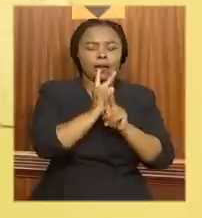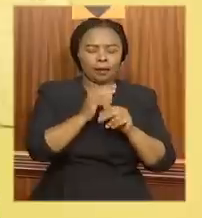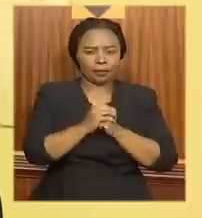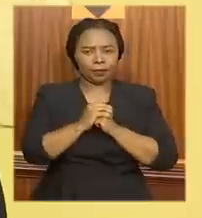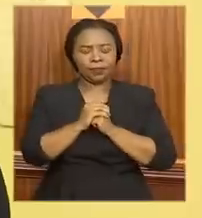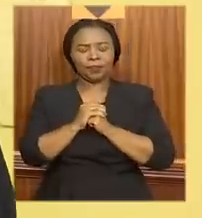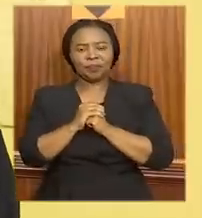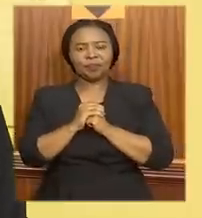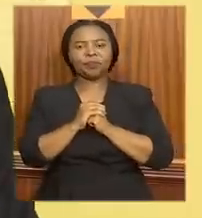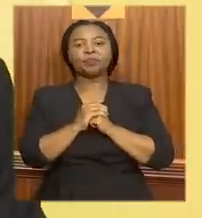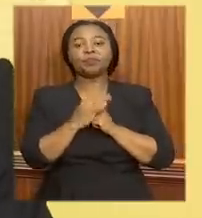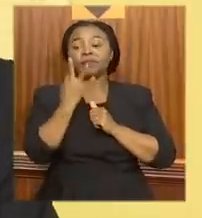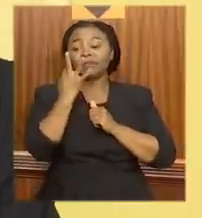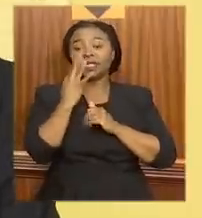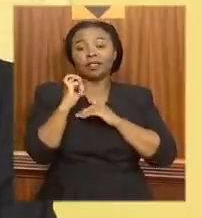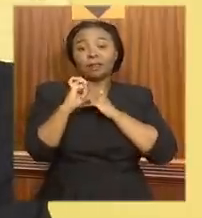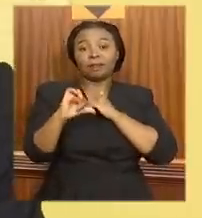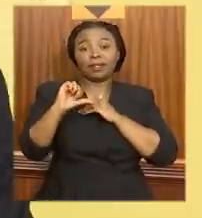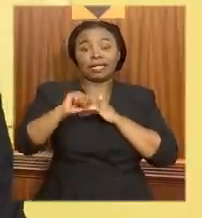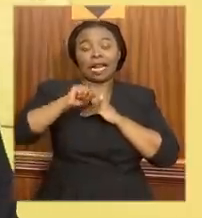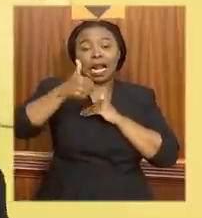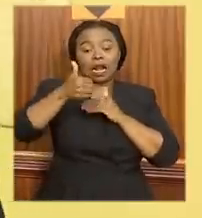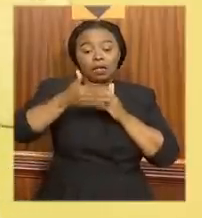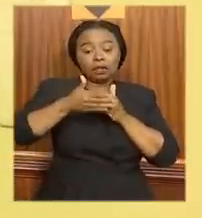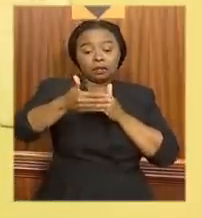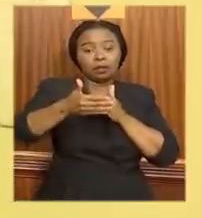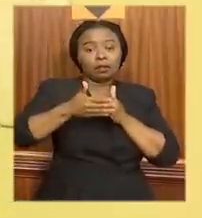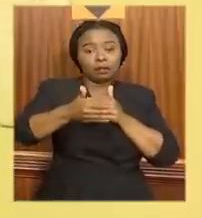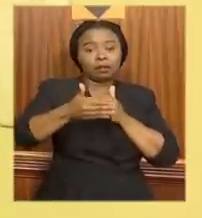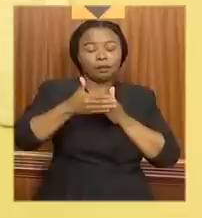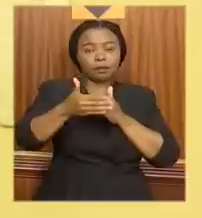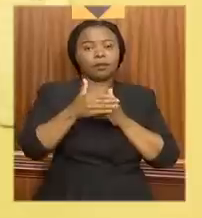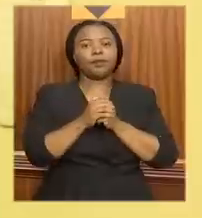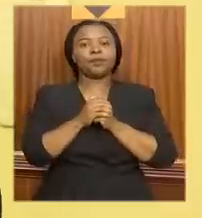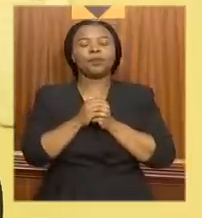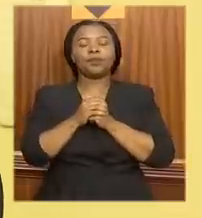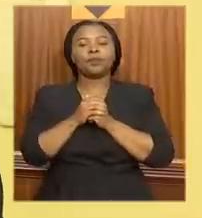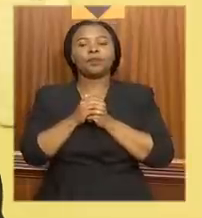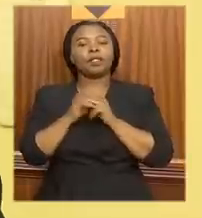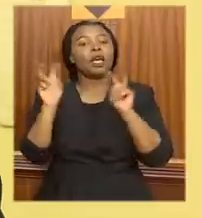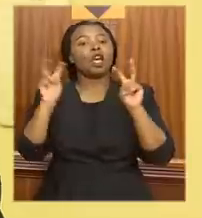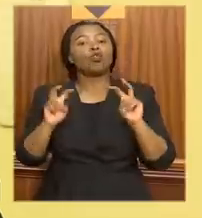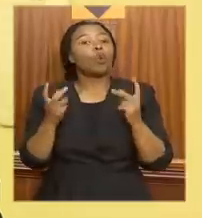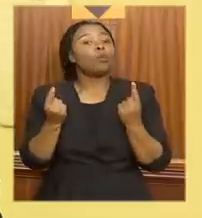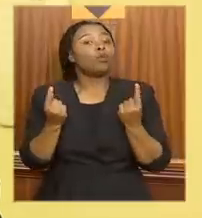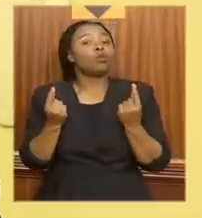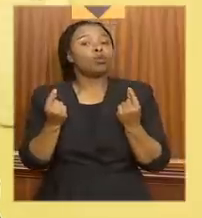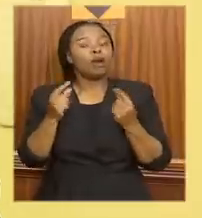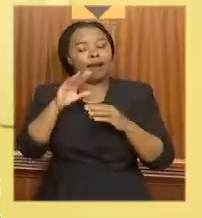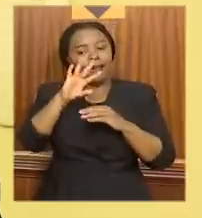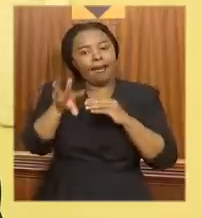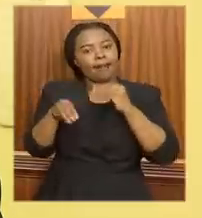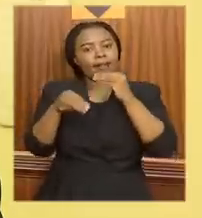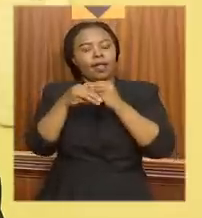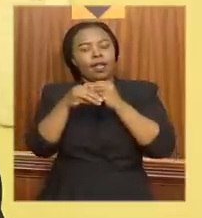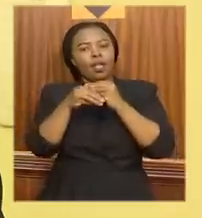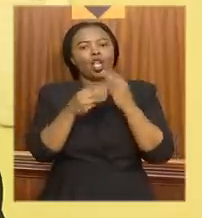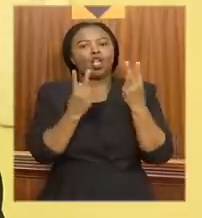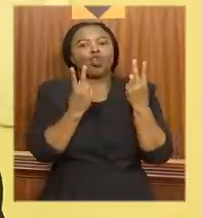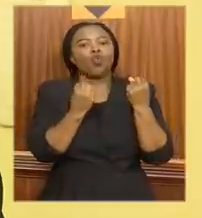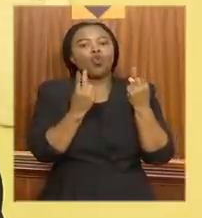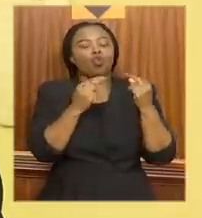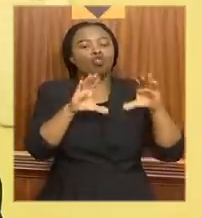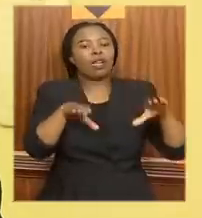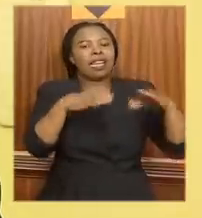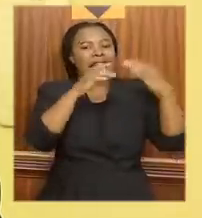Over the next 3 months, Eskom will take additional actions to add new generation